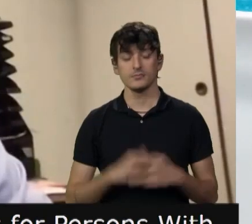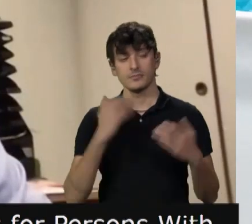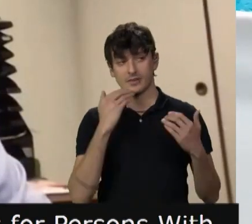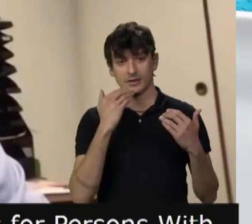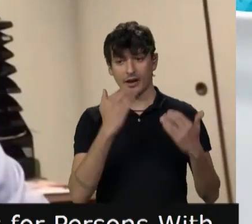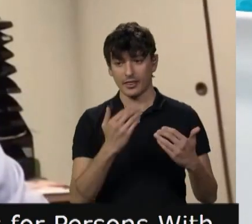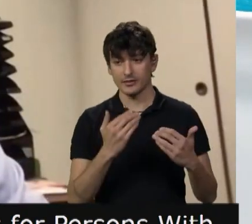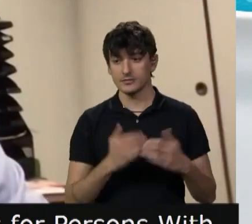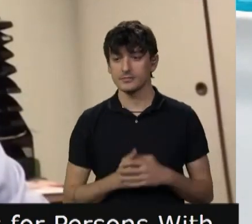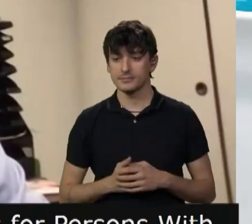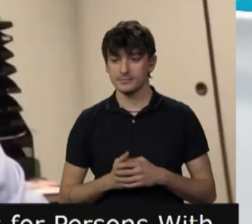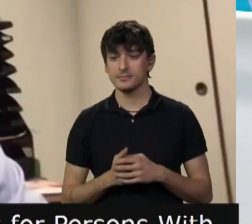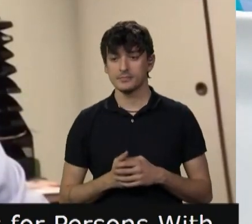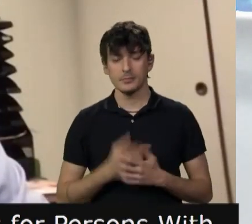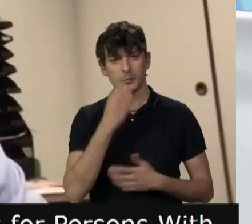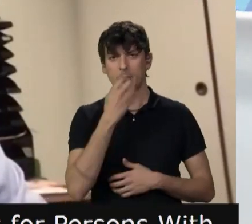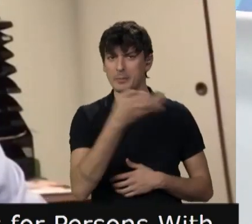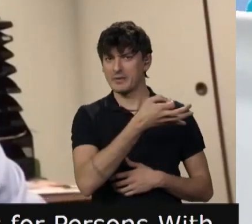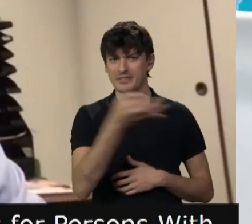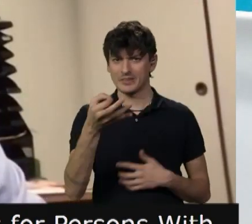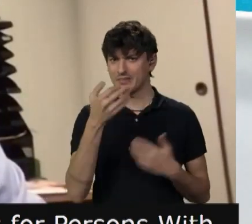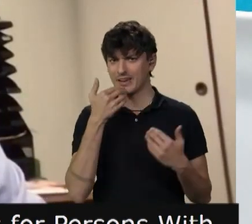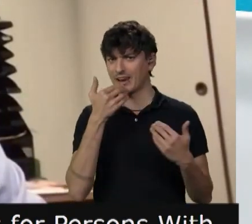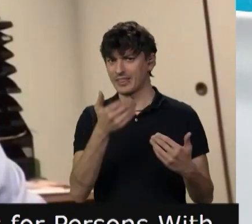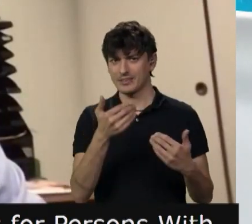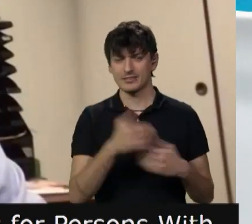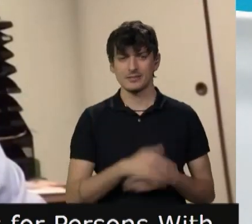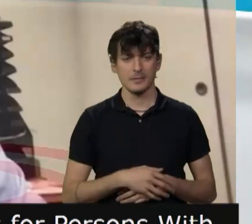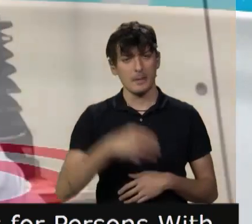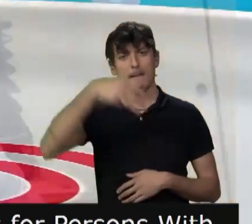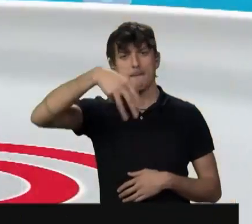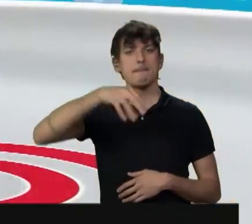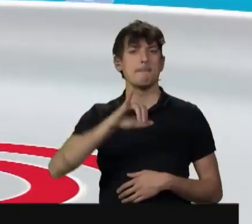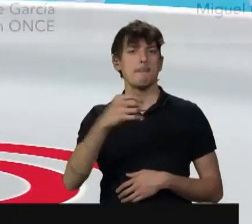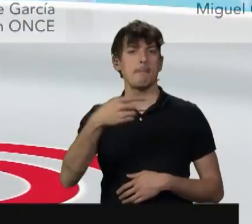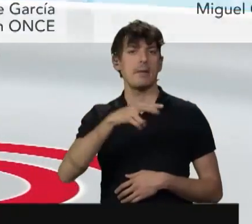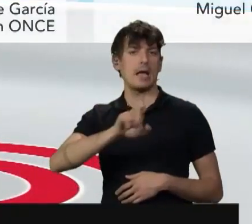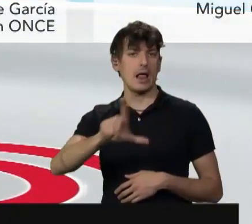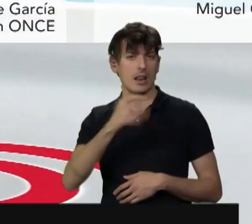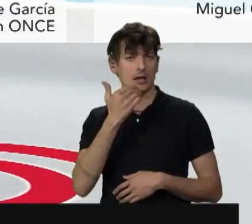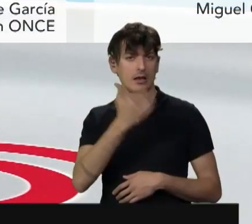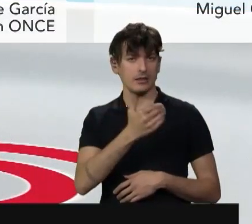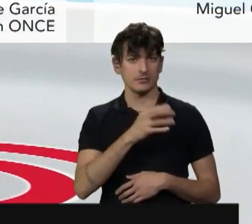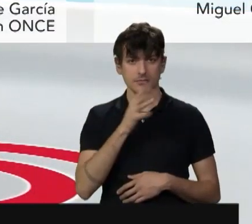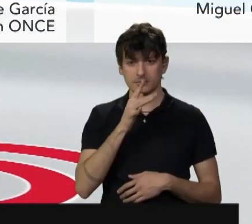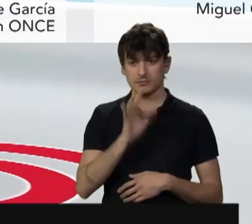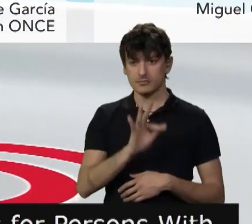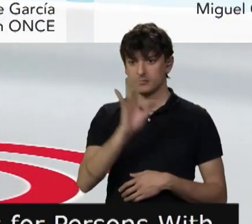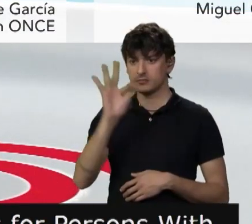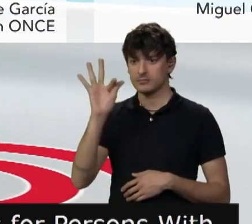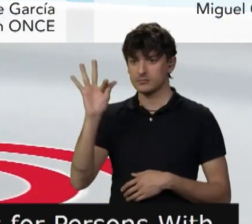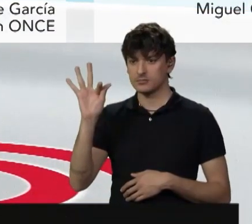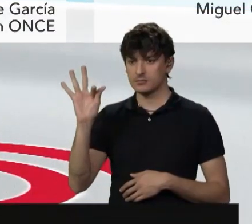Gracias. Muy bien, perfecto. Pues muchas gracias. Thank you. Thank you very much, Miguel. Now we're going to give the floor to